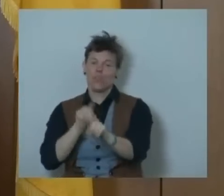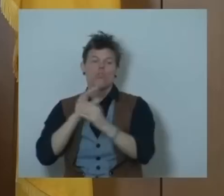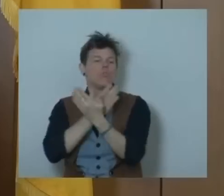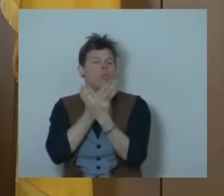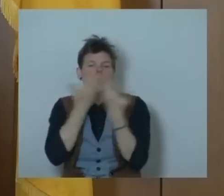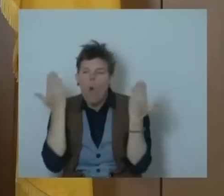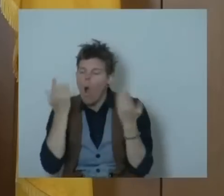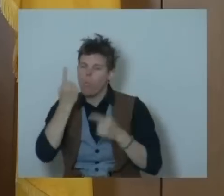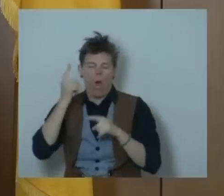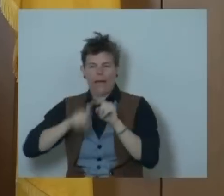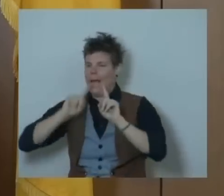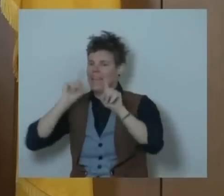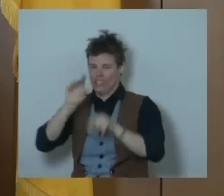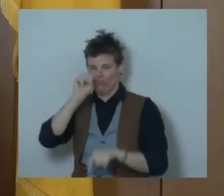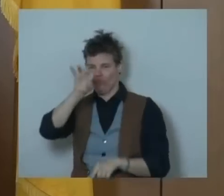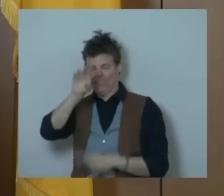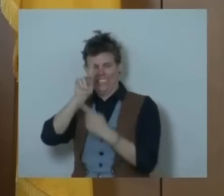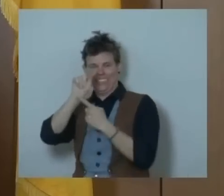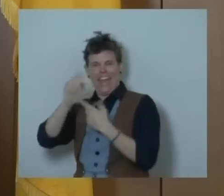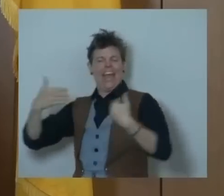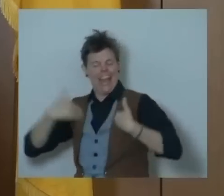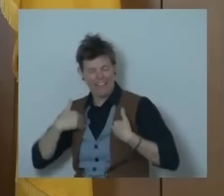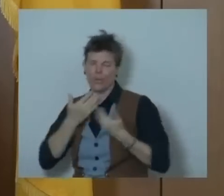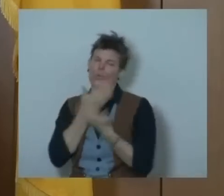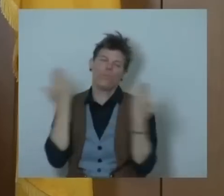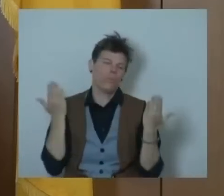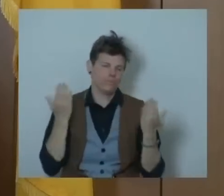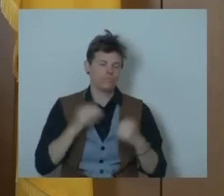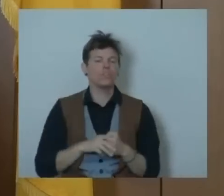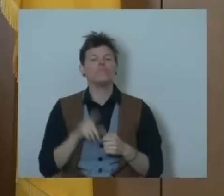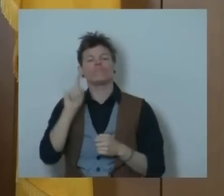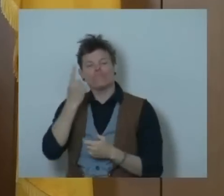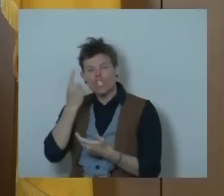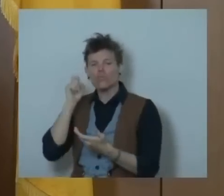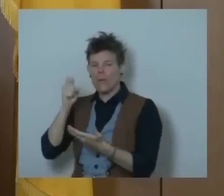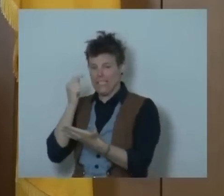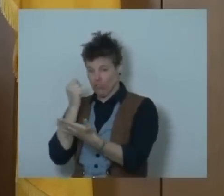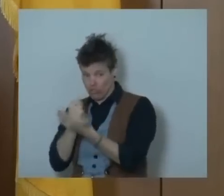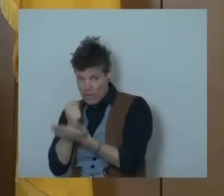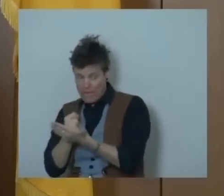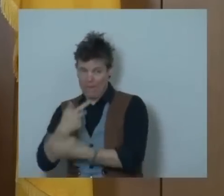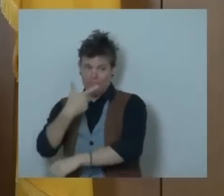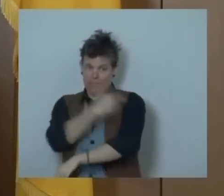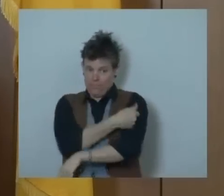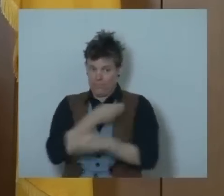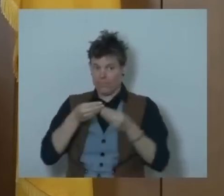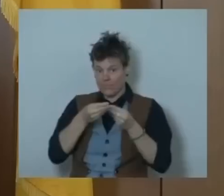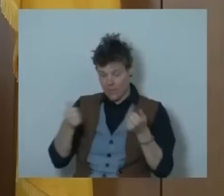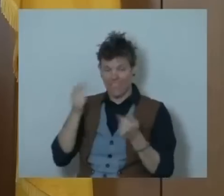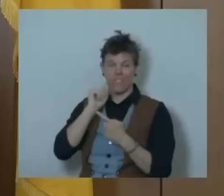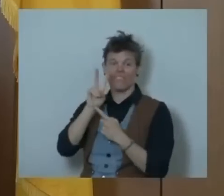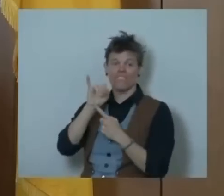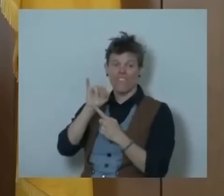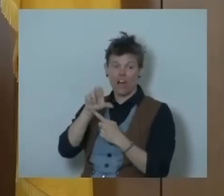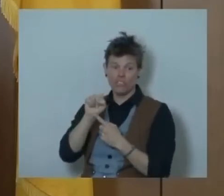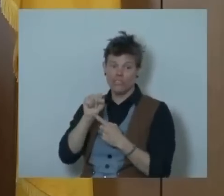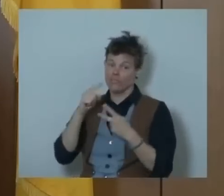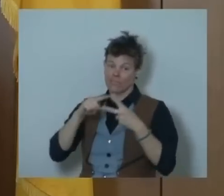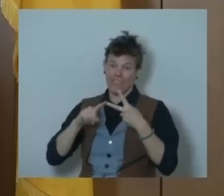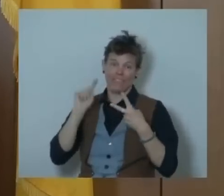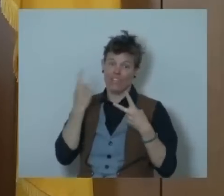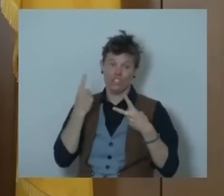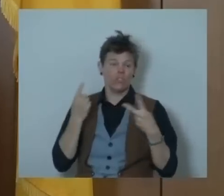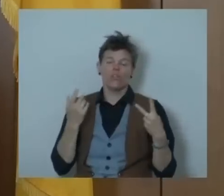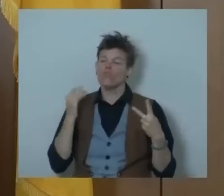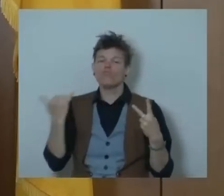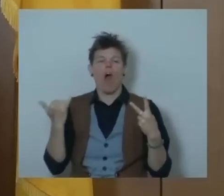Because until I have a treatment and a vaccine for this virus, I can't do it. No one can. But I do